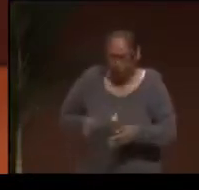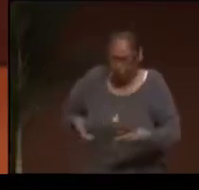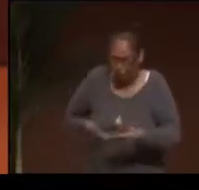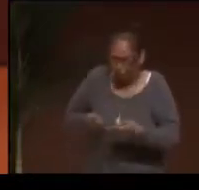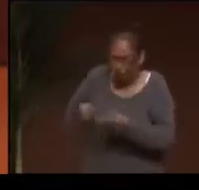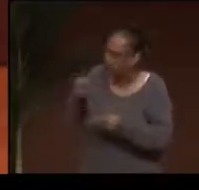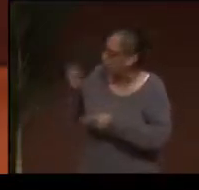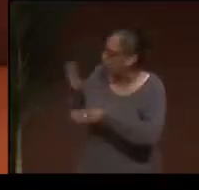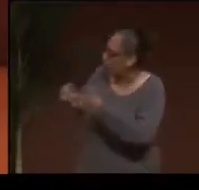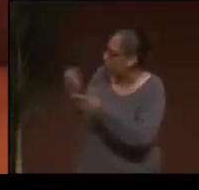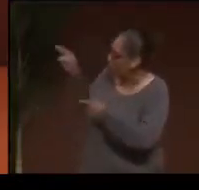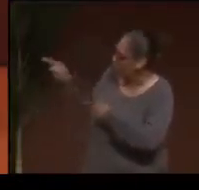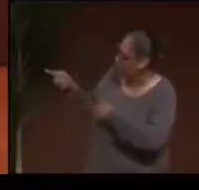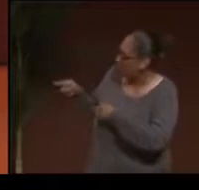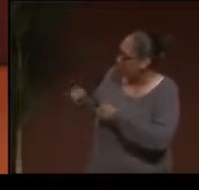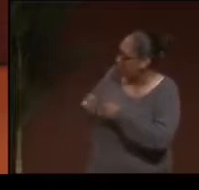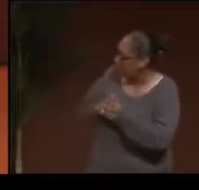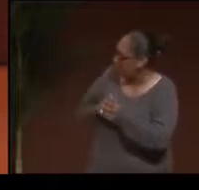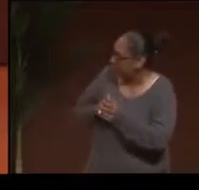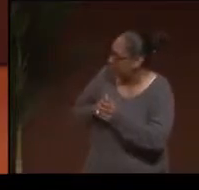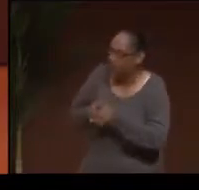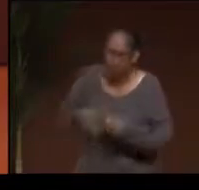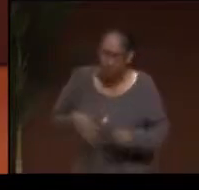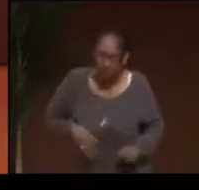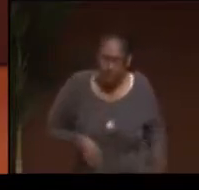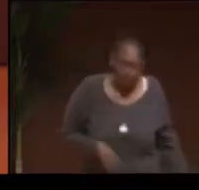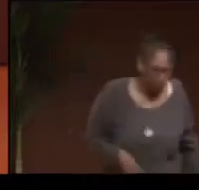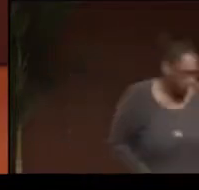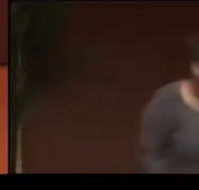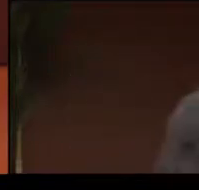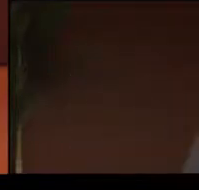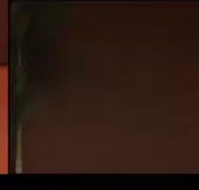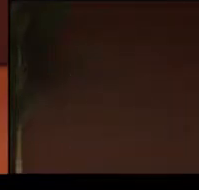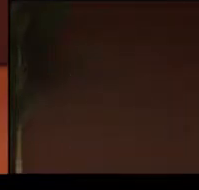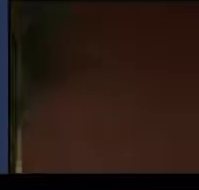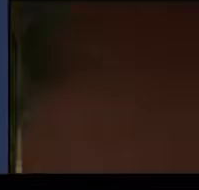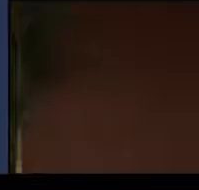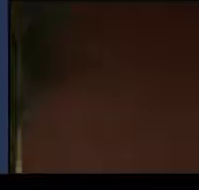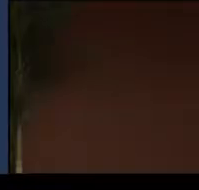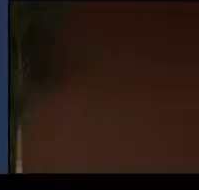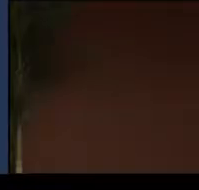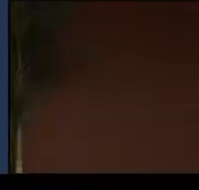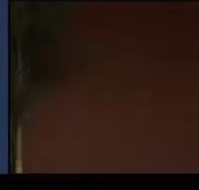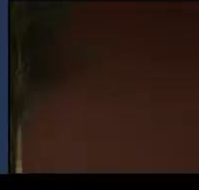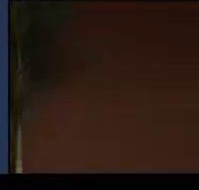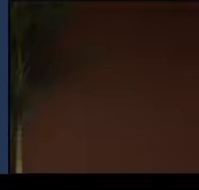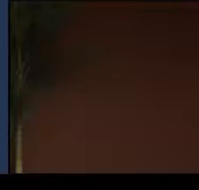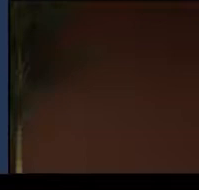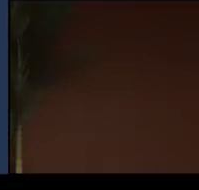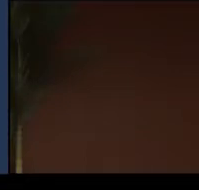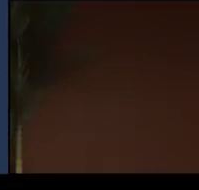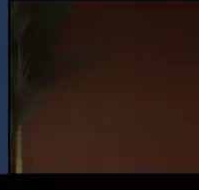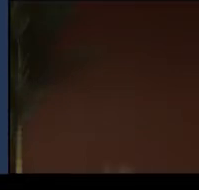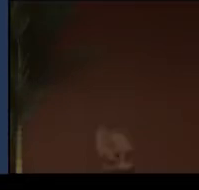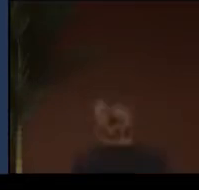this. The Asociación Indígena de Puerto Rico split up into two groups, from my perspective. One was Maicetí-Yucayeque